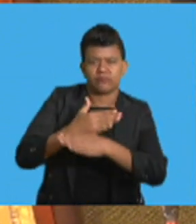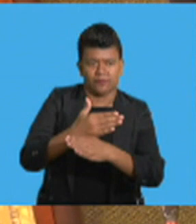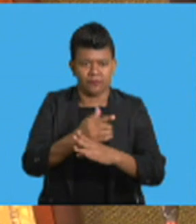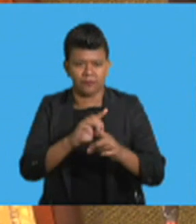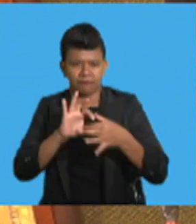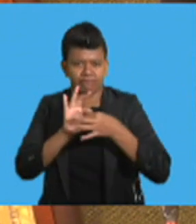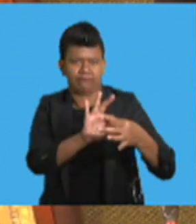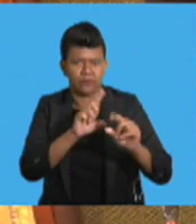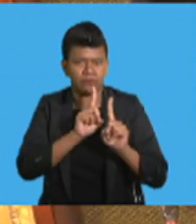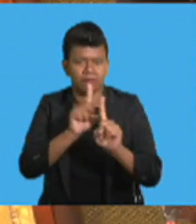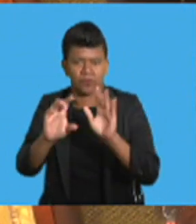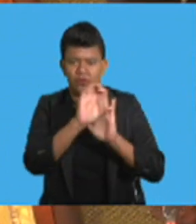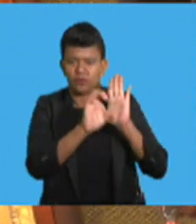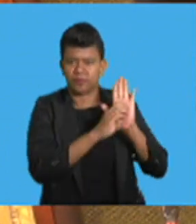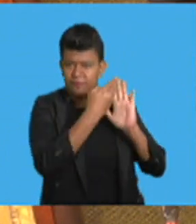Fiji and the law.